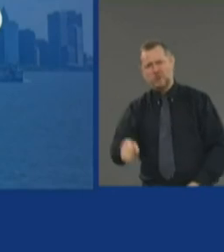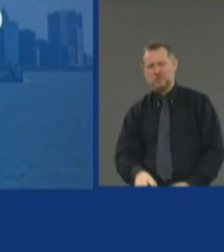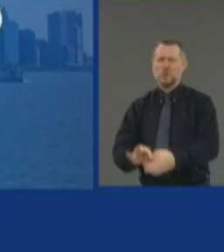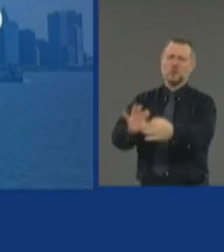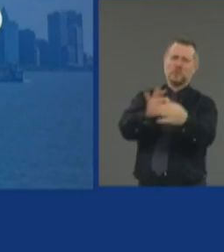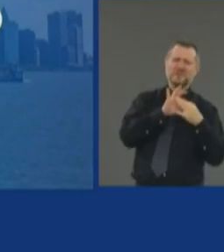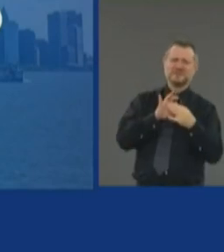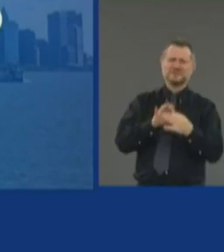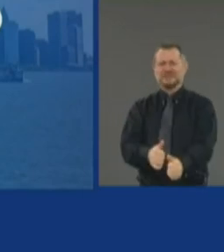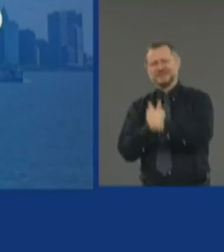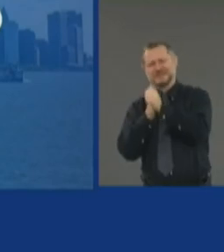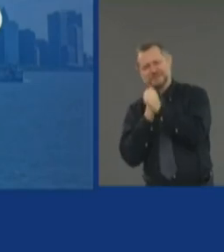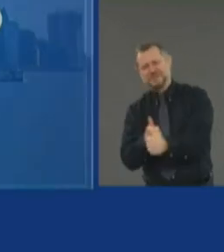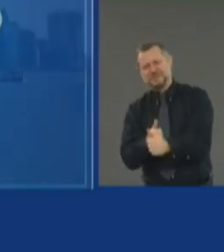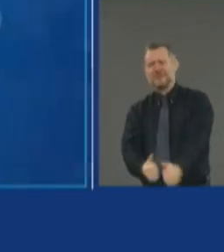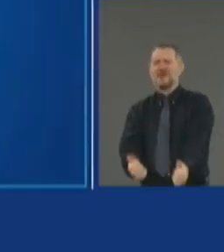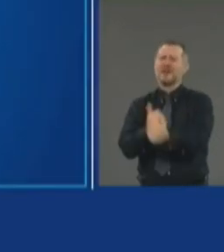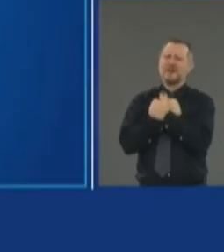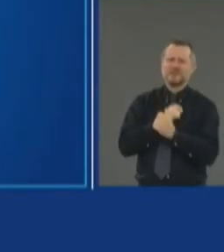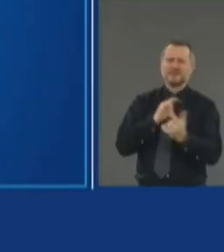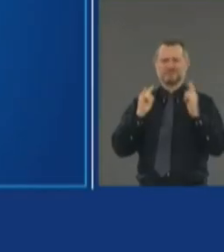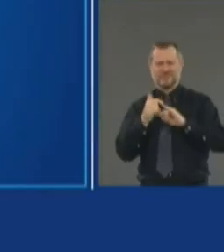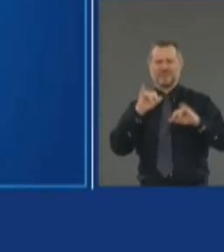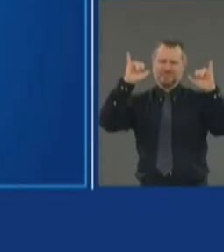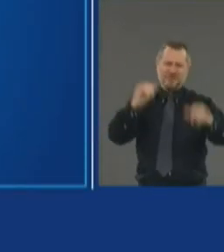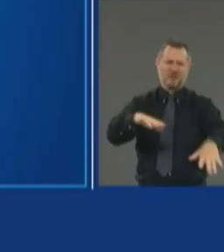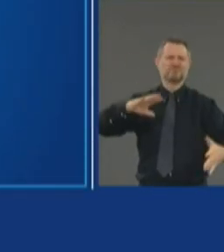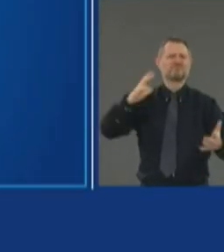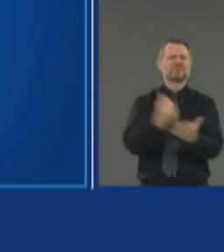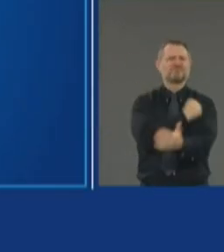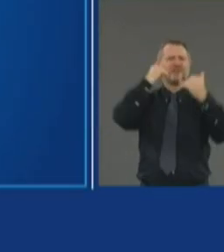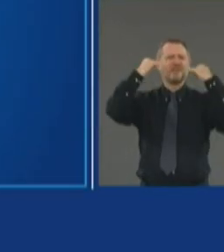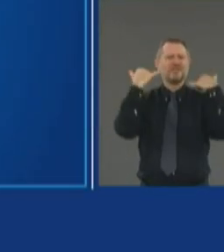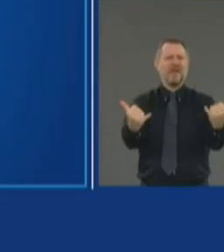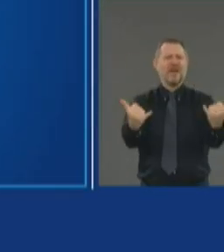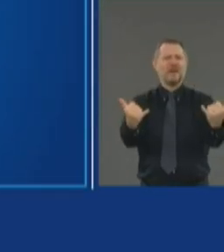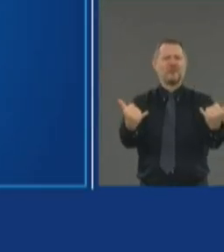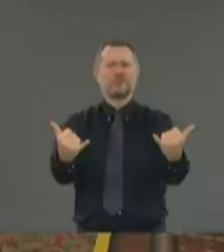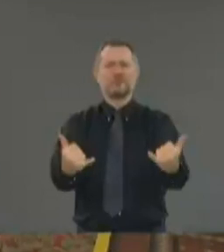disciplined, loving, and that is what the moment requires. Thank you. Questions?